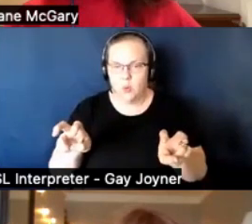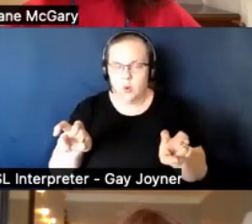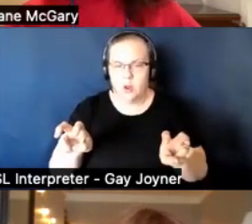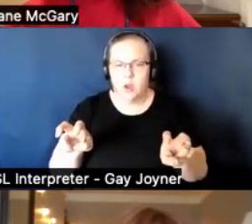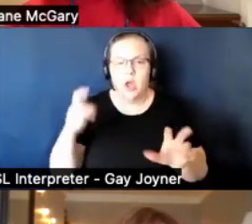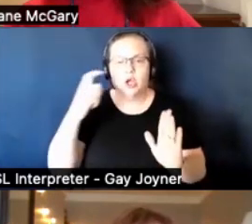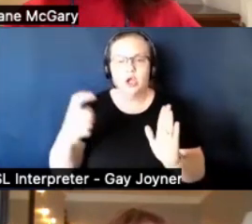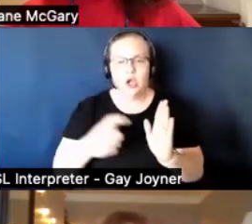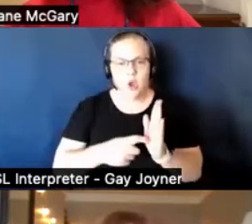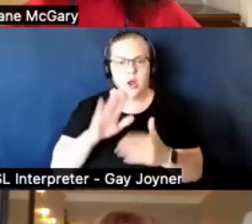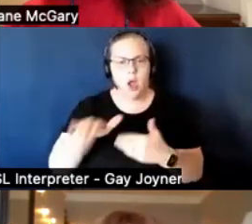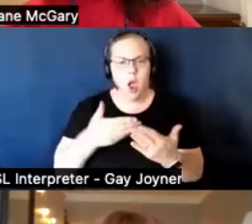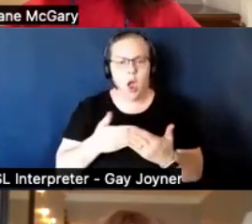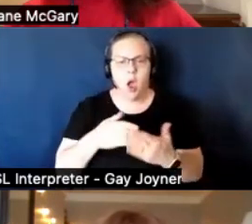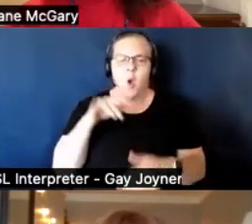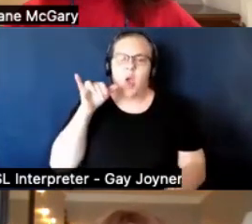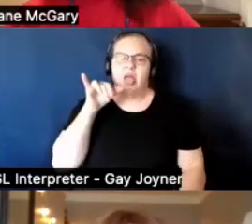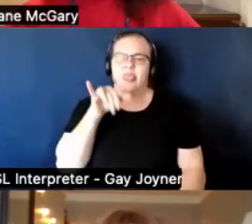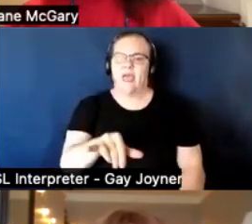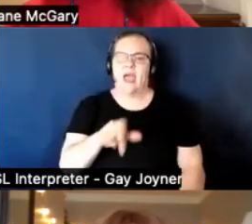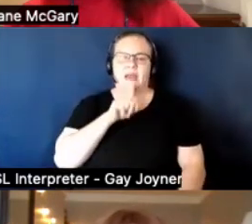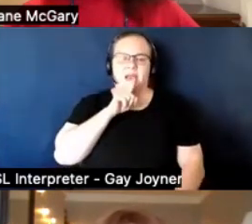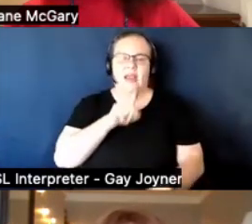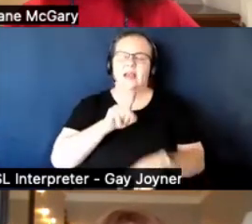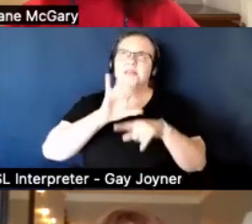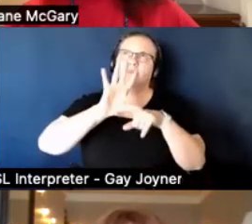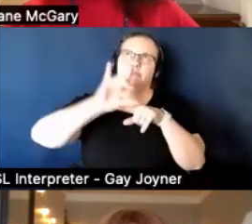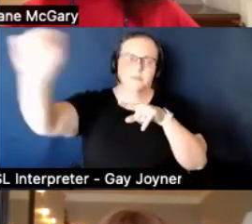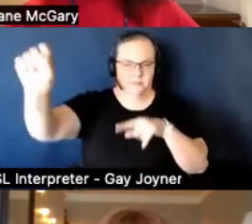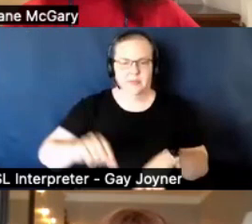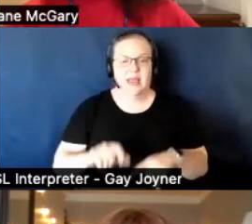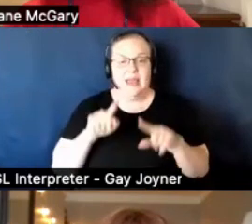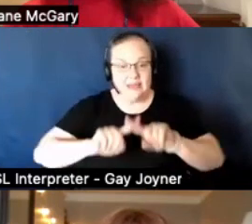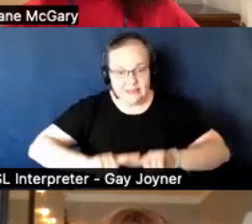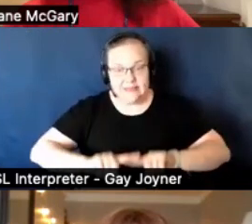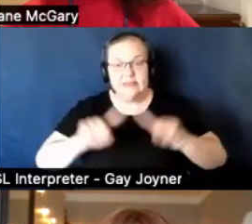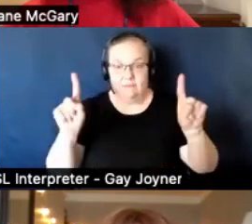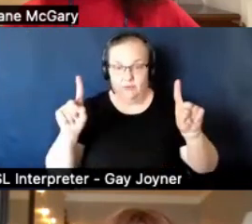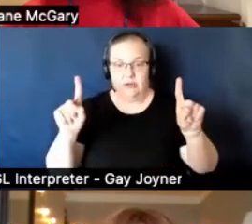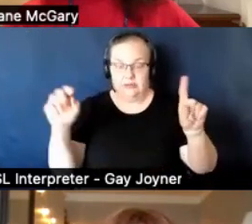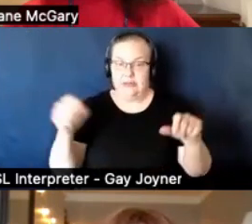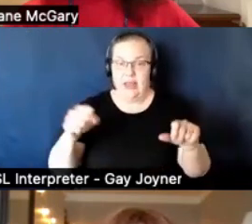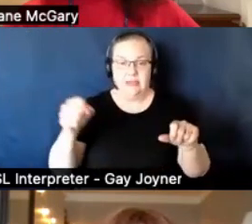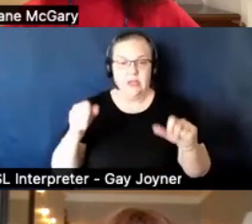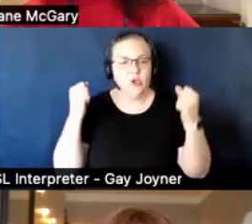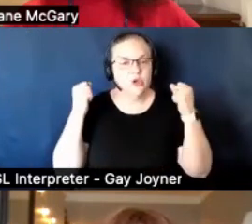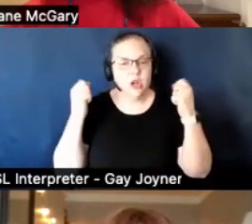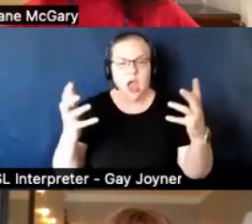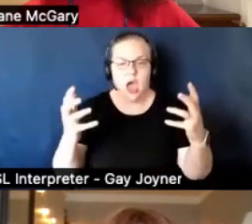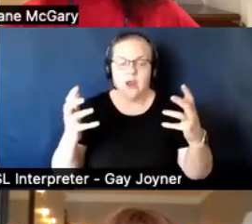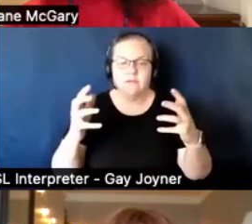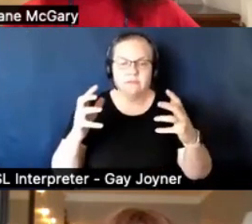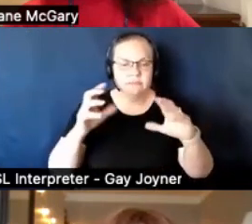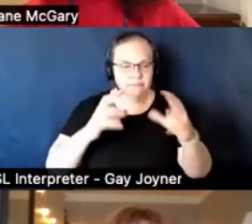noted this. We're all like, oh, this is fantastic. This is really cool. It's different. There's a lot of compositional